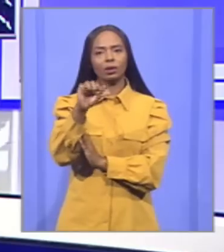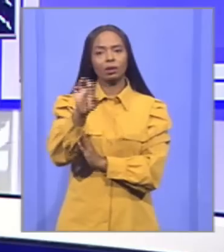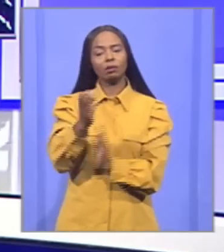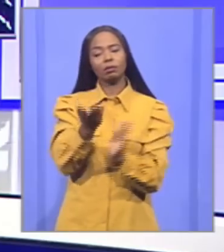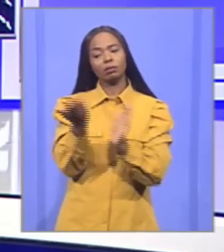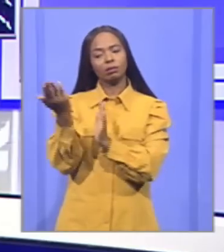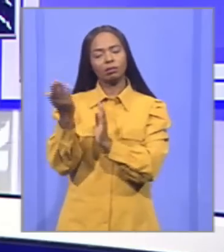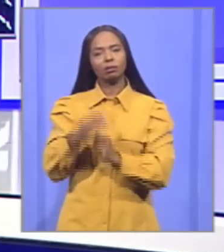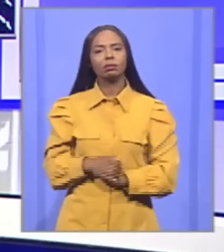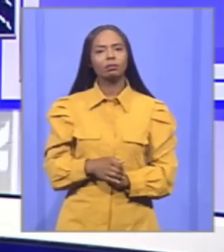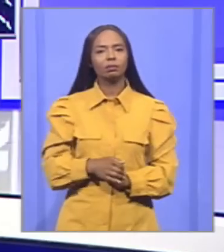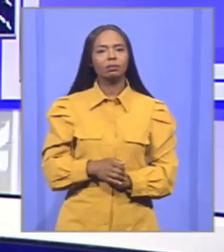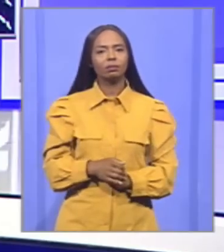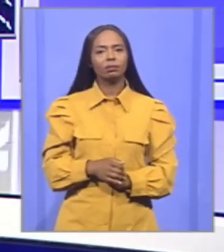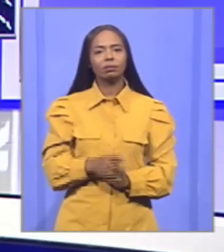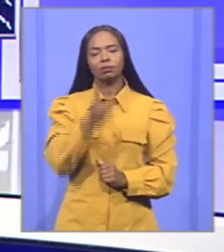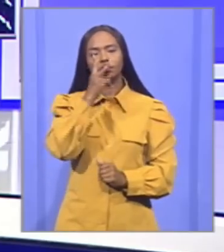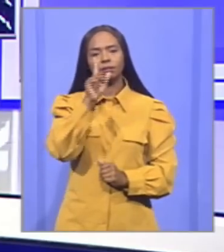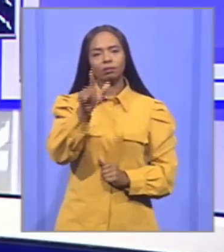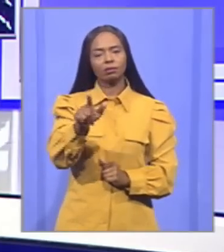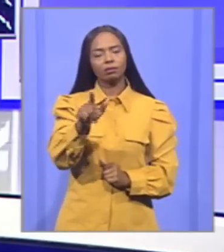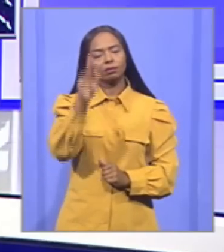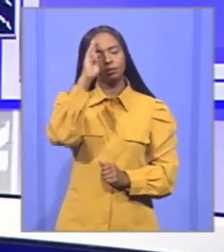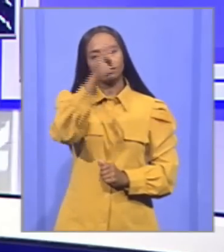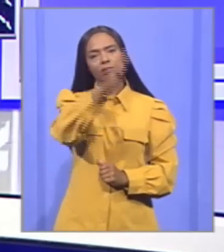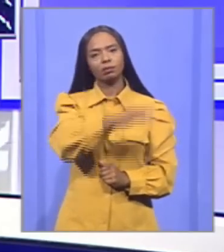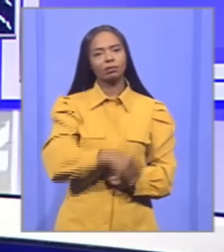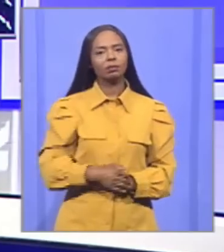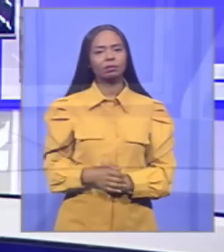maemo a bosa go ba re kopana gape mo nakong e tlang a robadiwa.